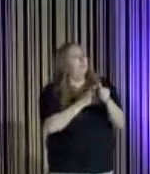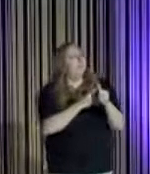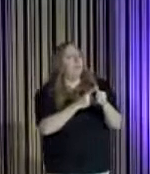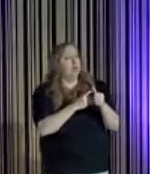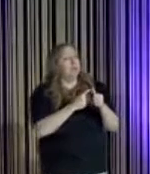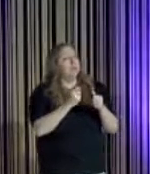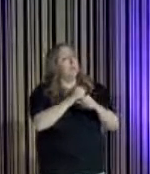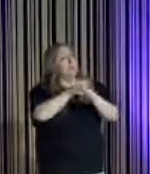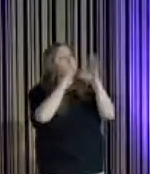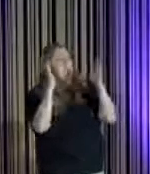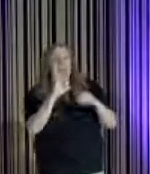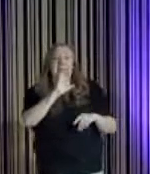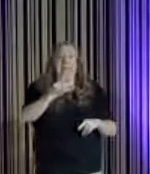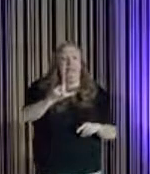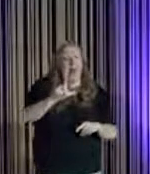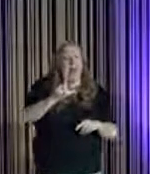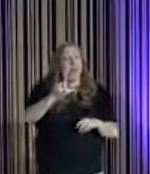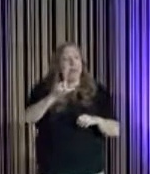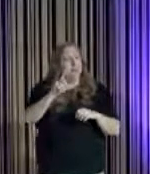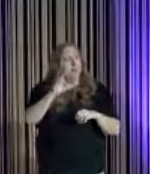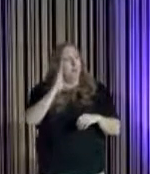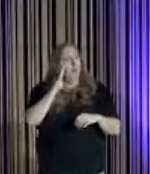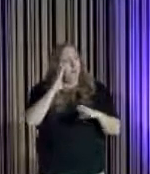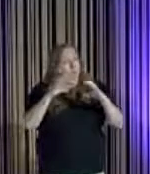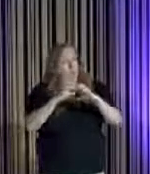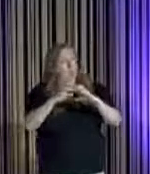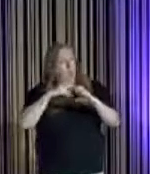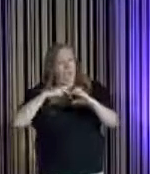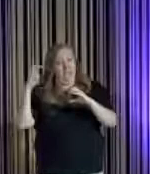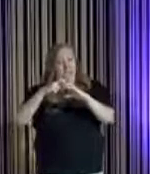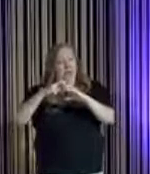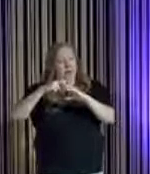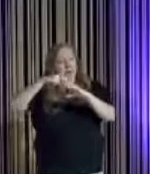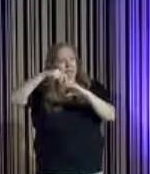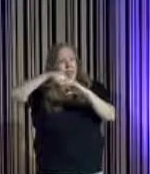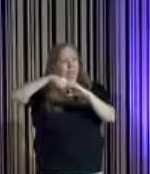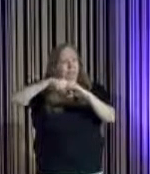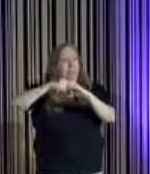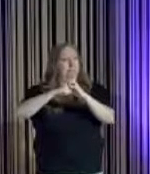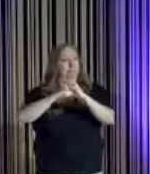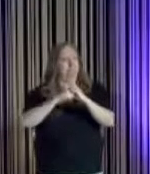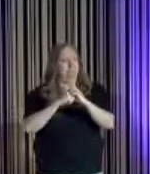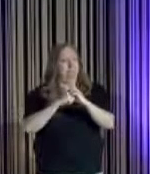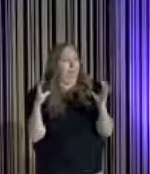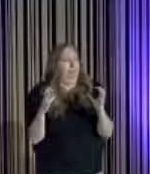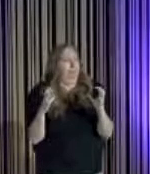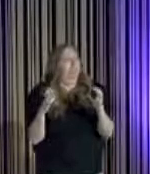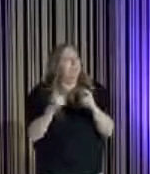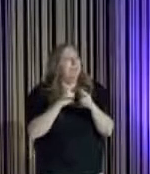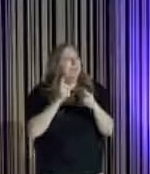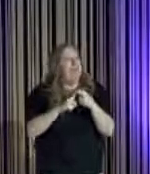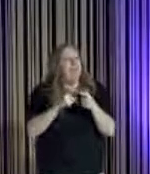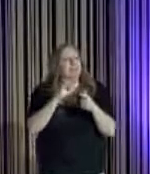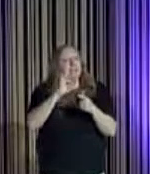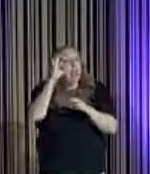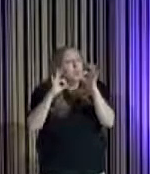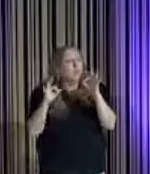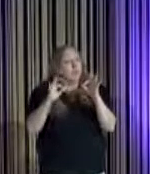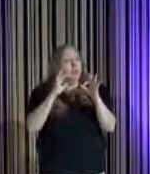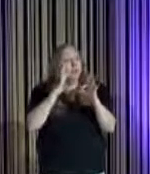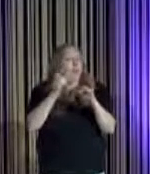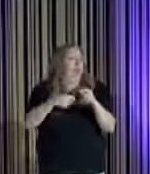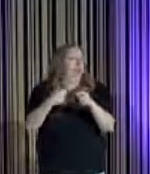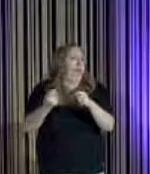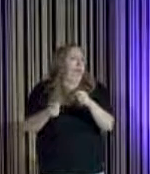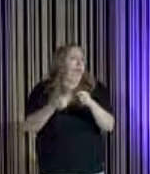infected by viruses, they blow up, those small cell parts get rapidly recycled because the oceans are very